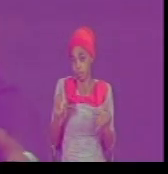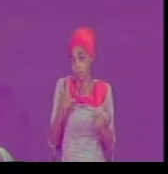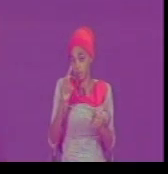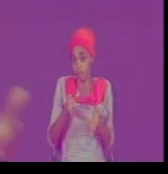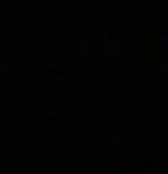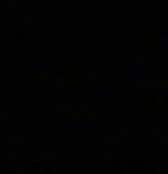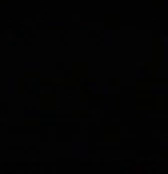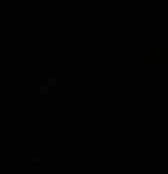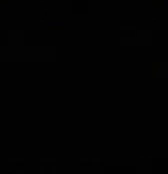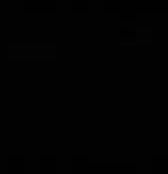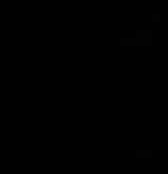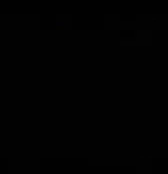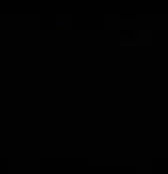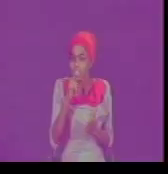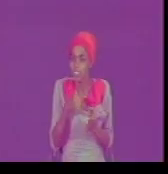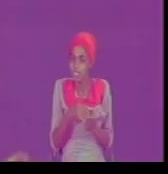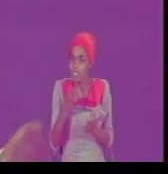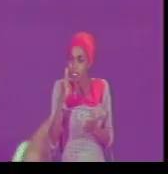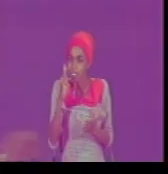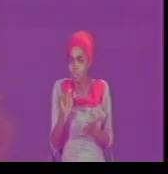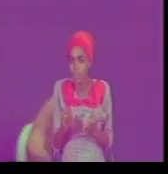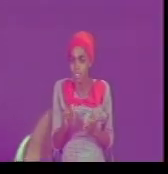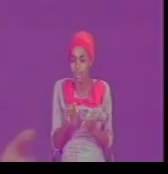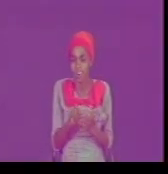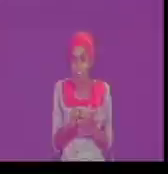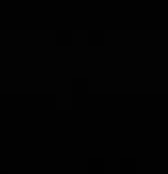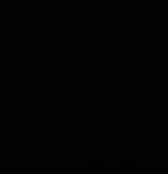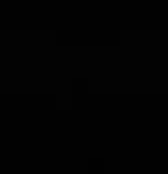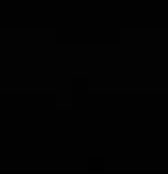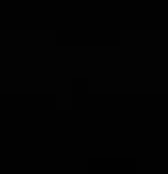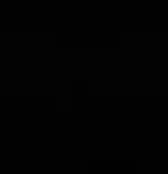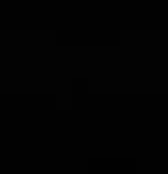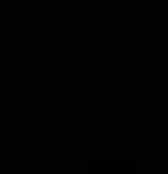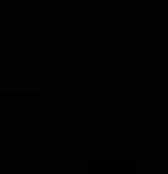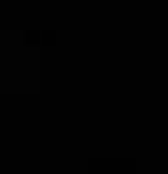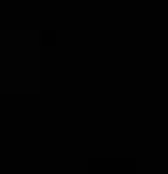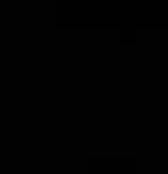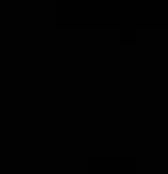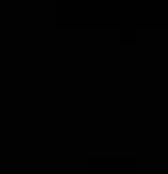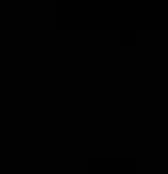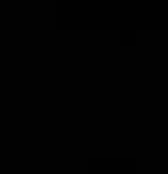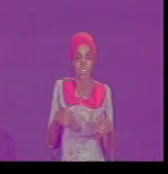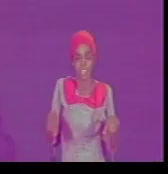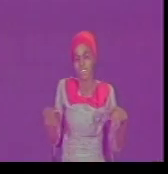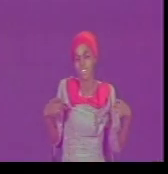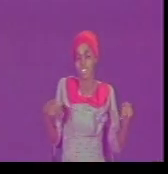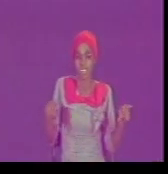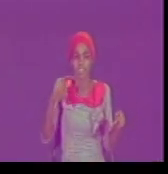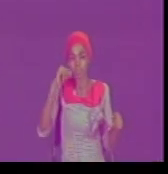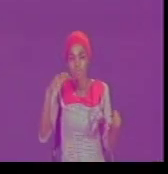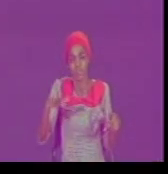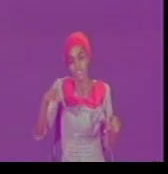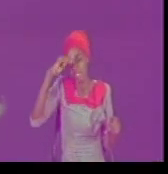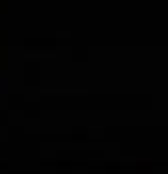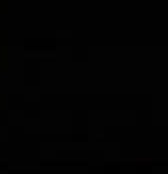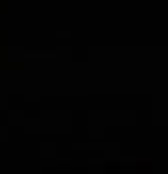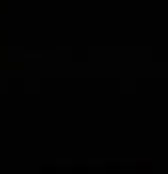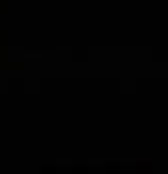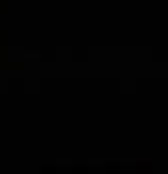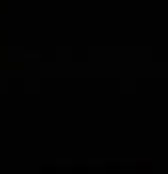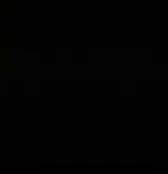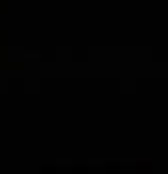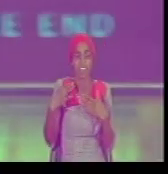is it by, you know, rubbing bodies of boys and girls together, bodies